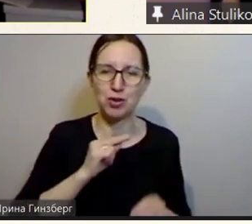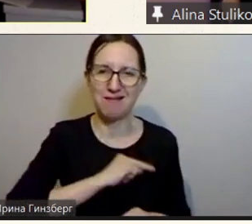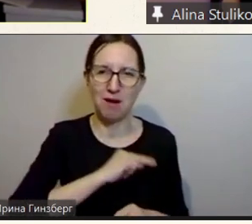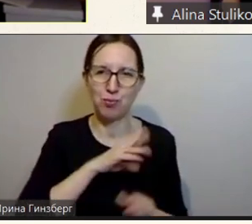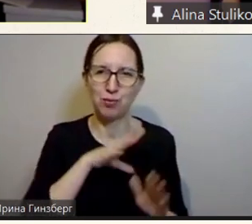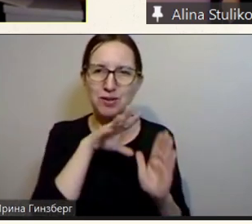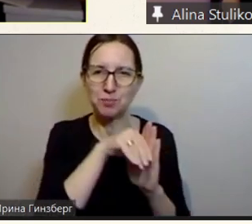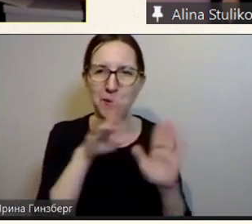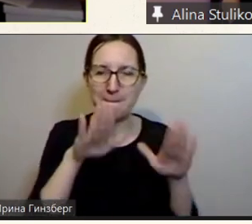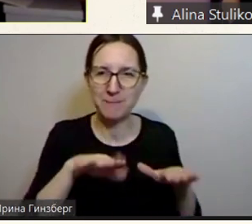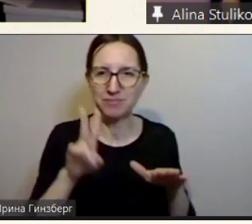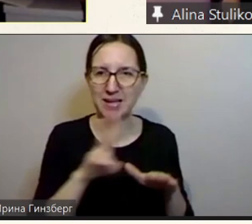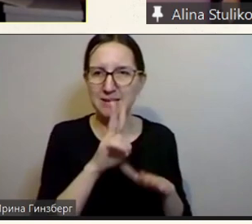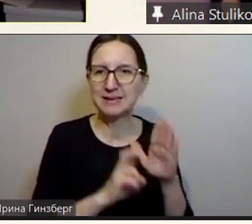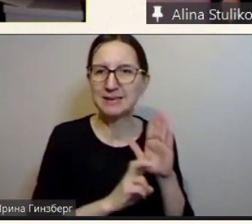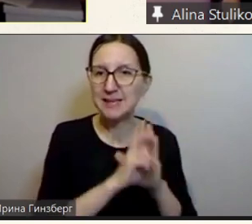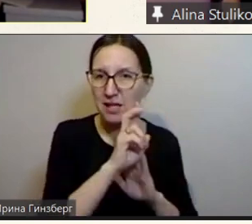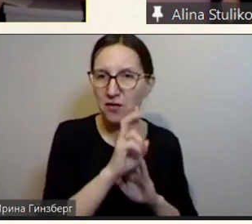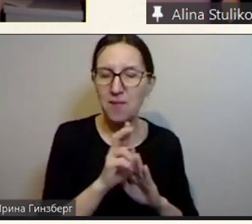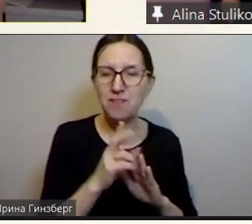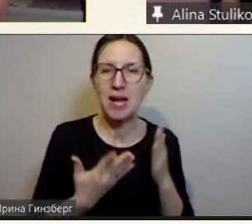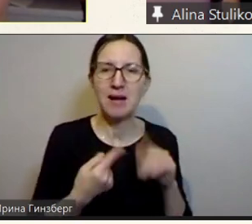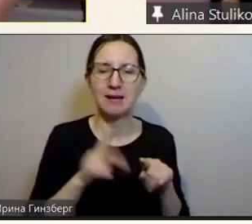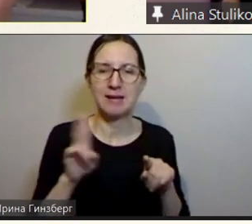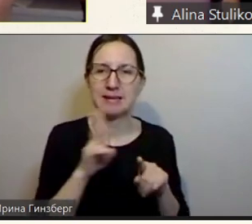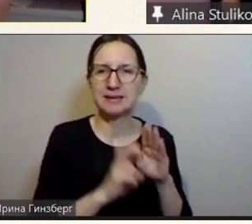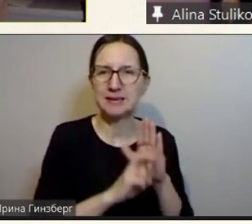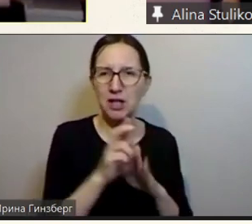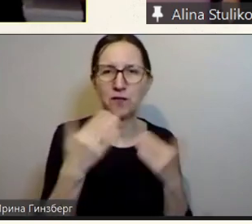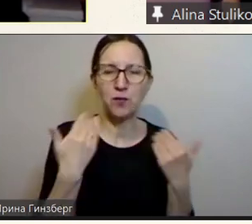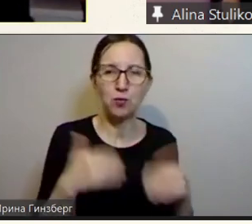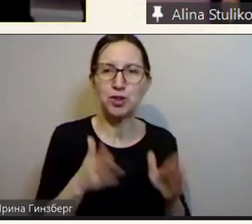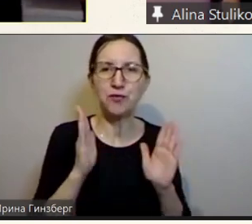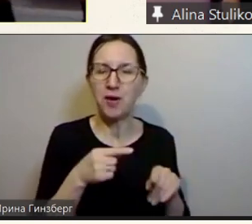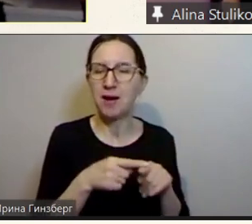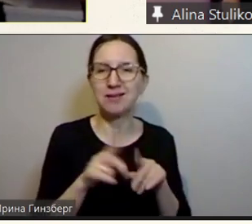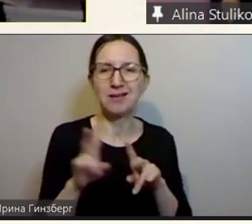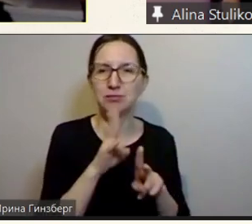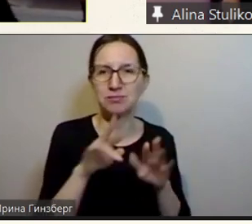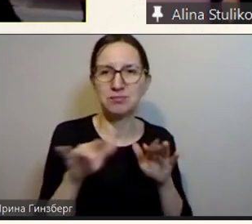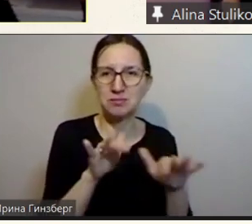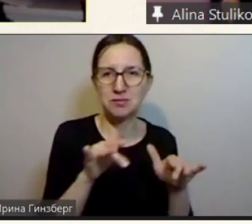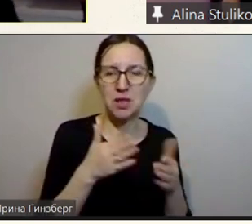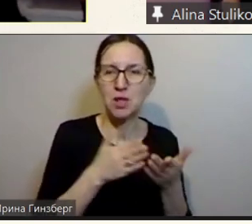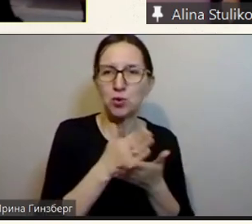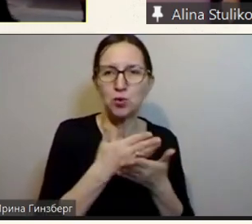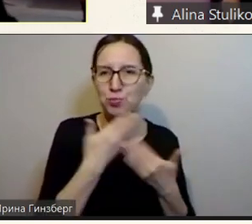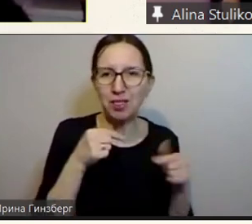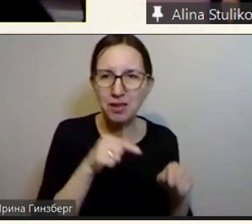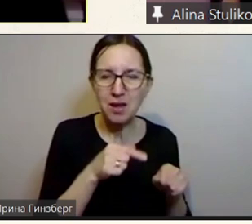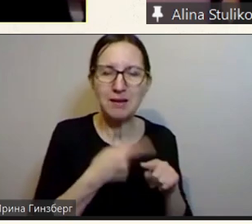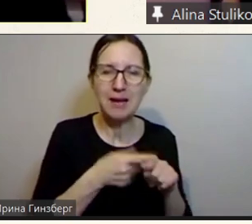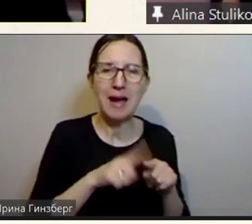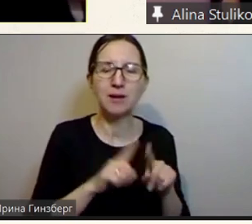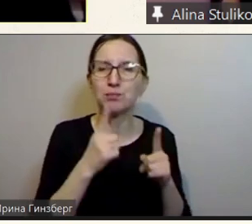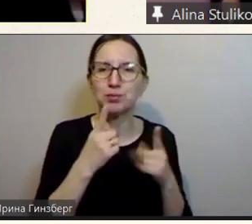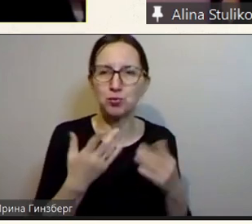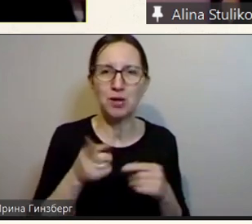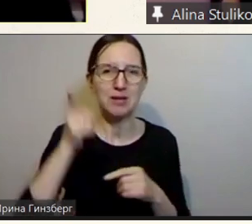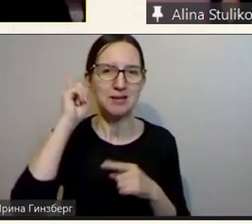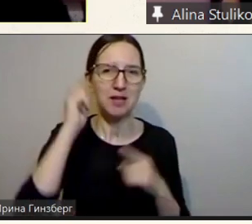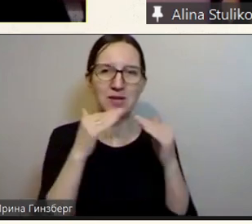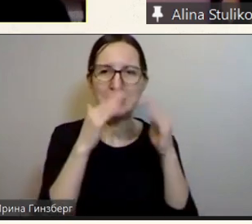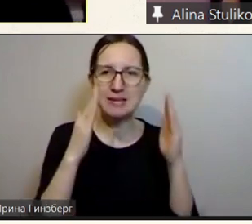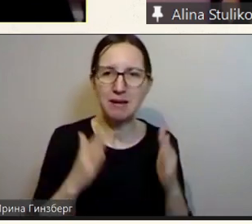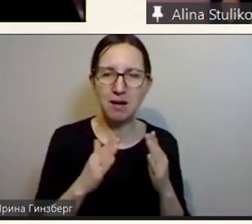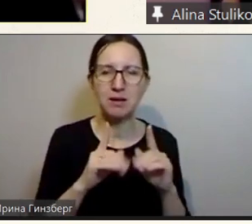it's usually old and you are not allowed to touch anything, the walls, the ceilings. Sometimes there are already some pick points